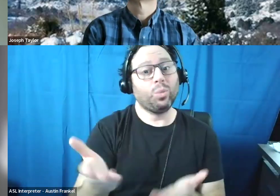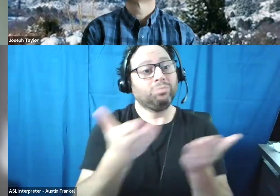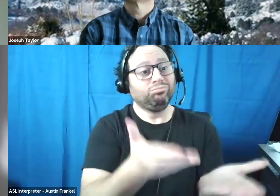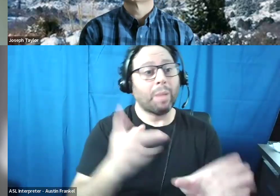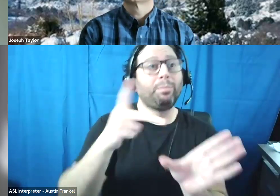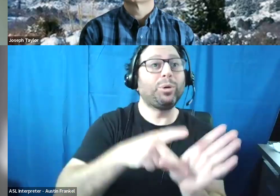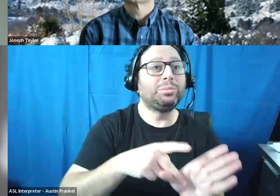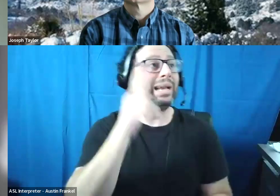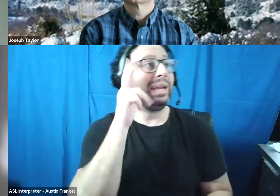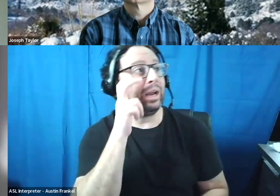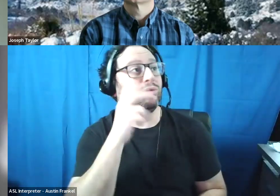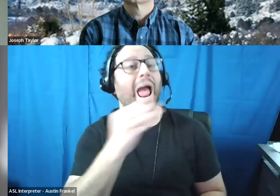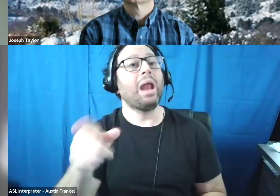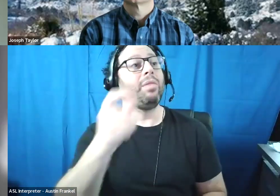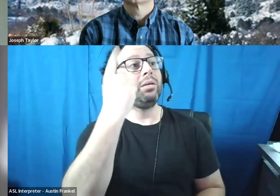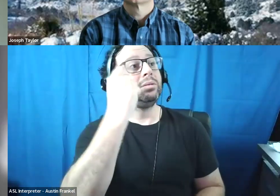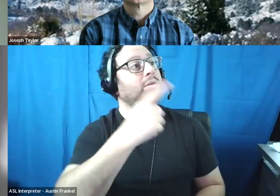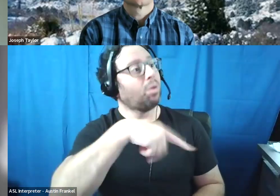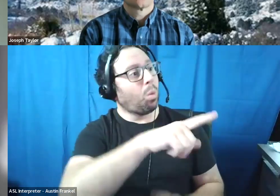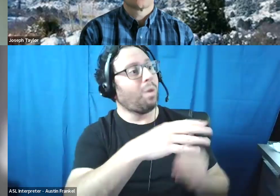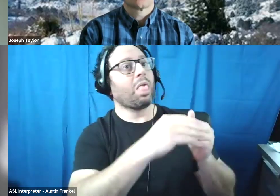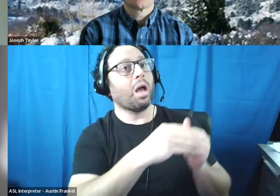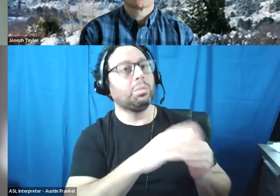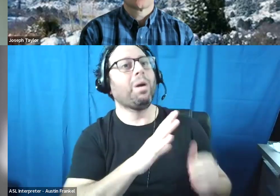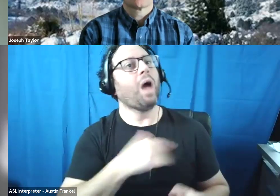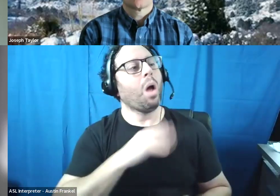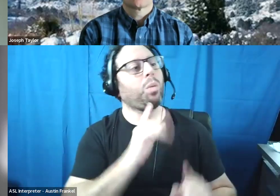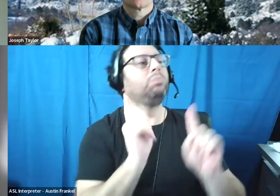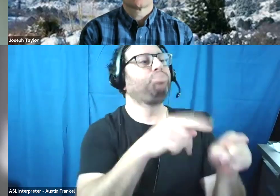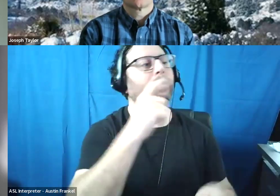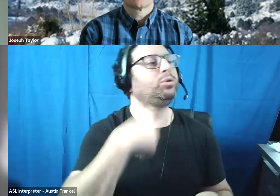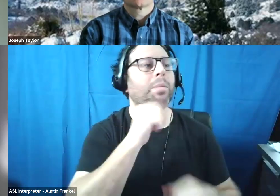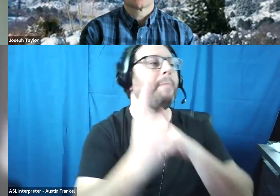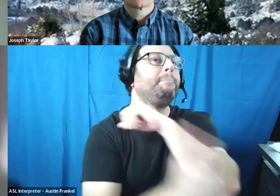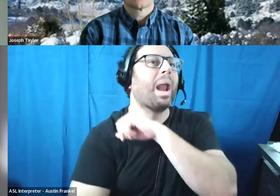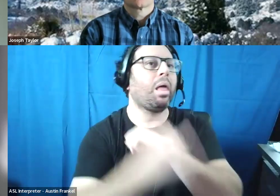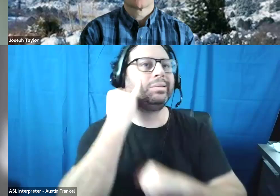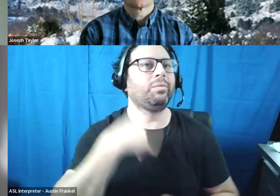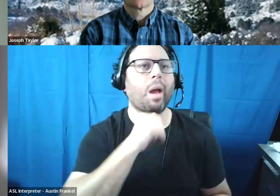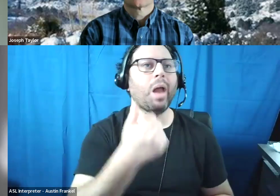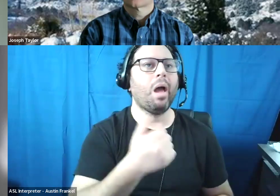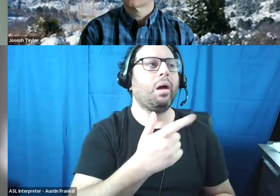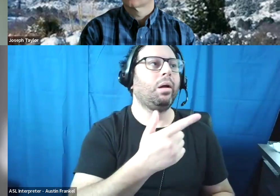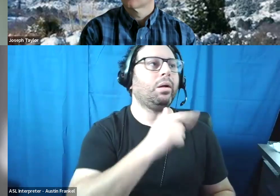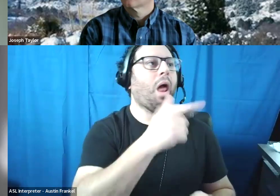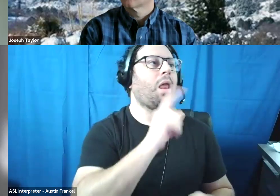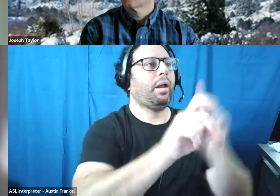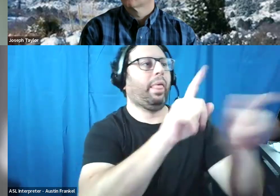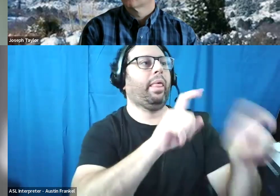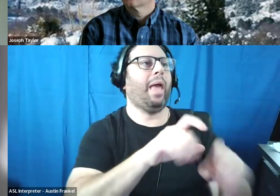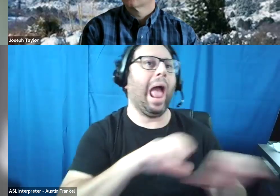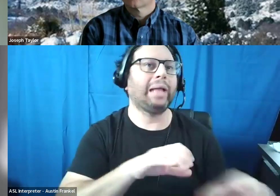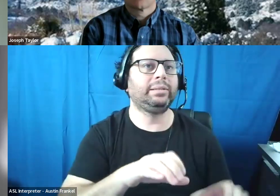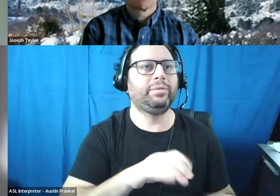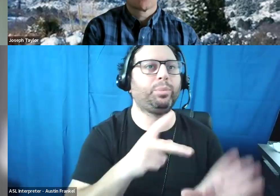I think they're even more likely to attend because they know that they won't be like penalized if they're not the most active person.